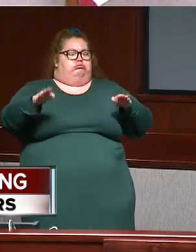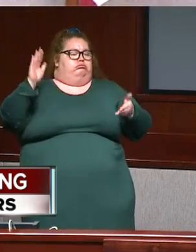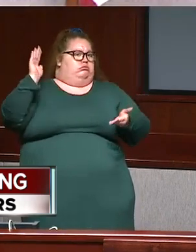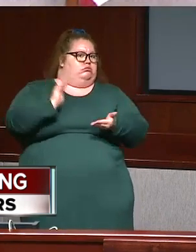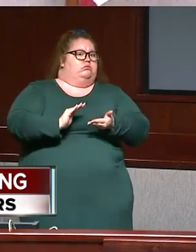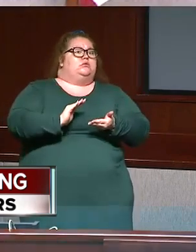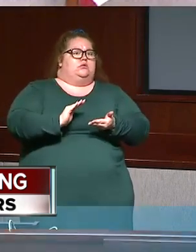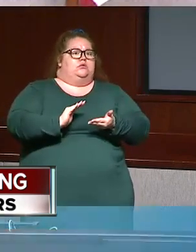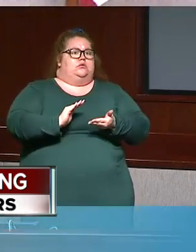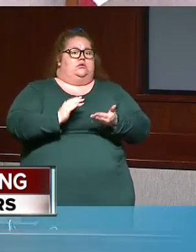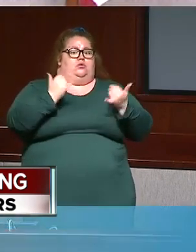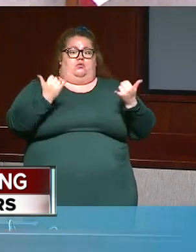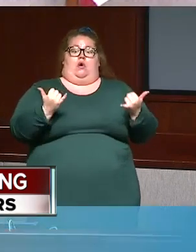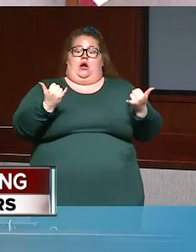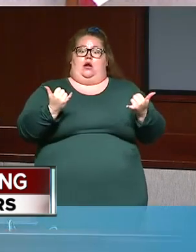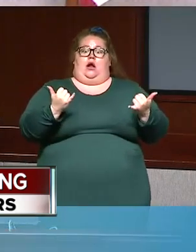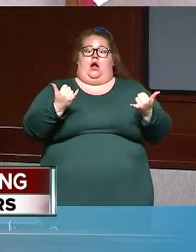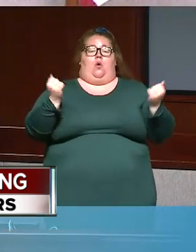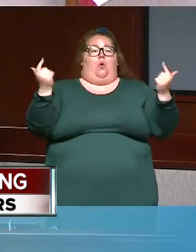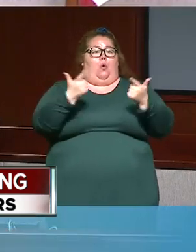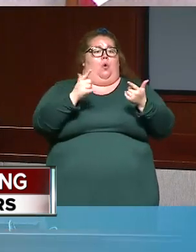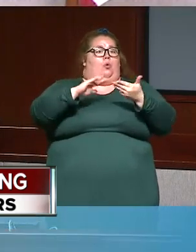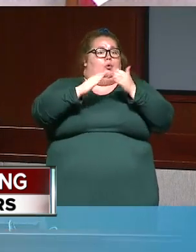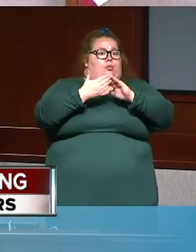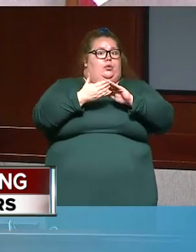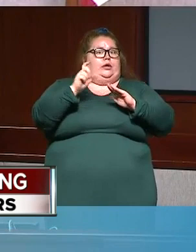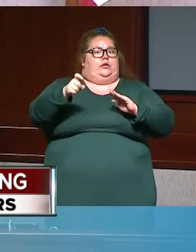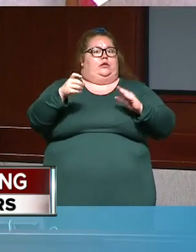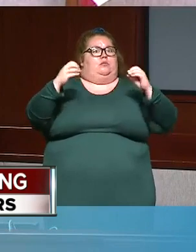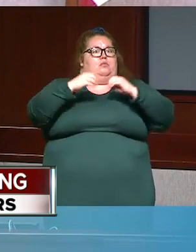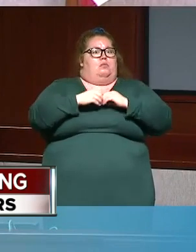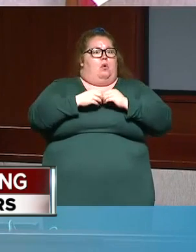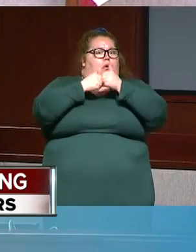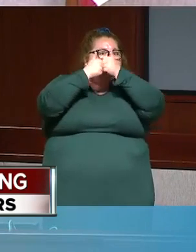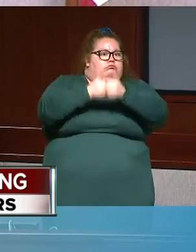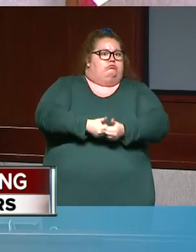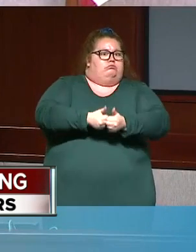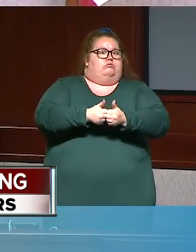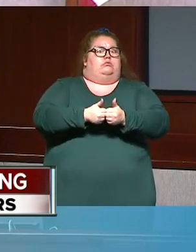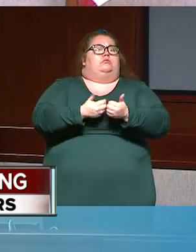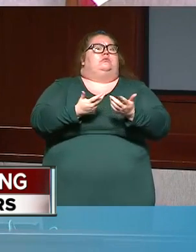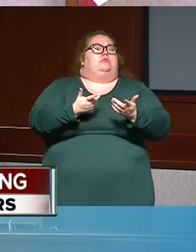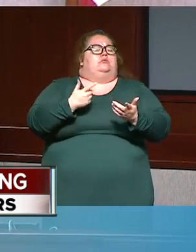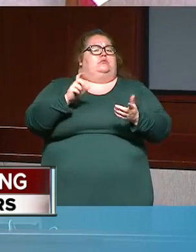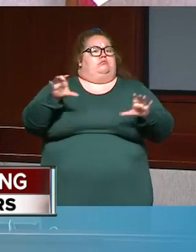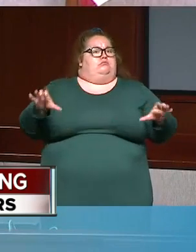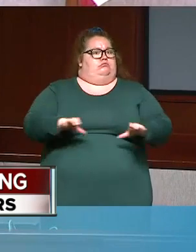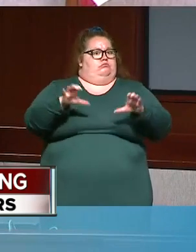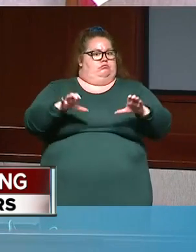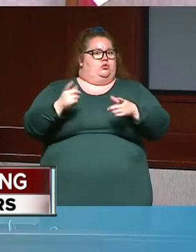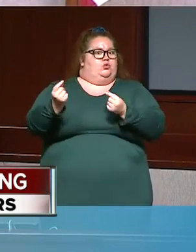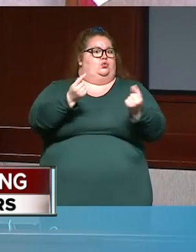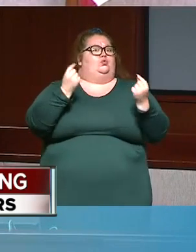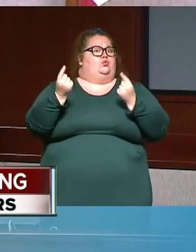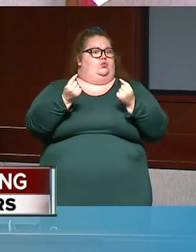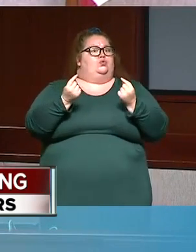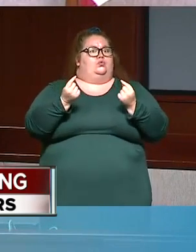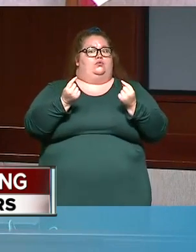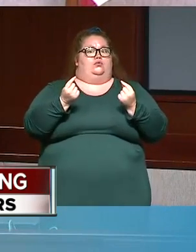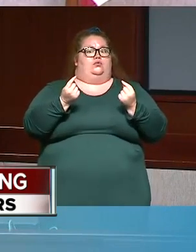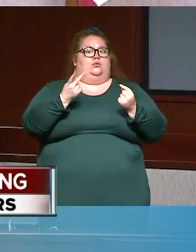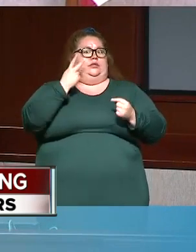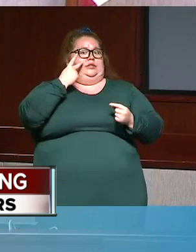good time for us to recognize that we need to continue to take those actions that have been proven